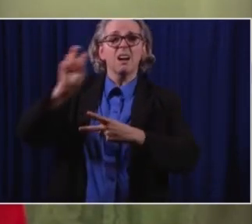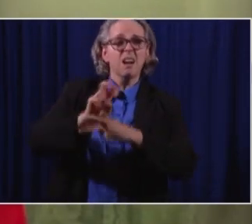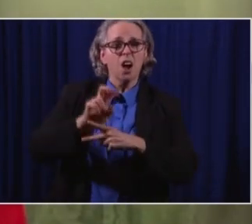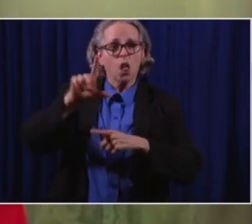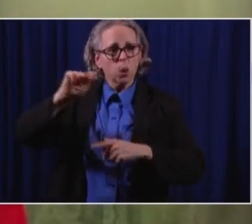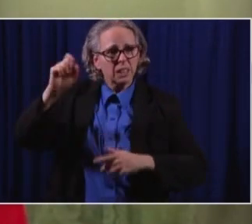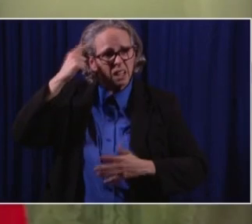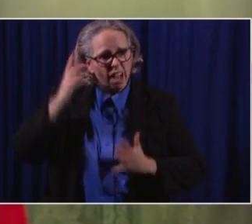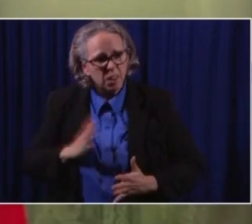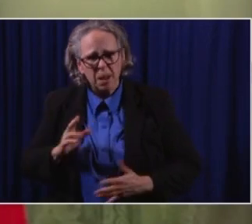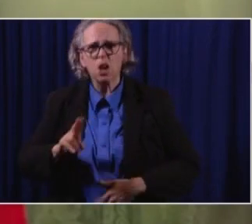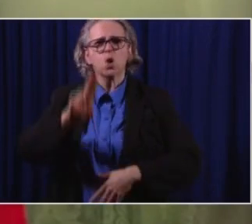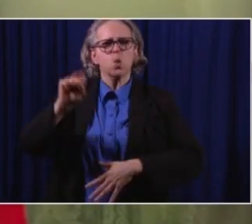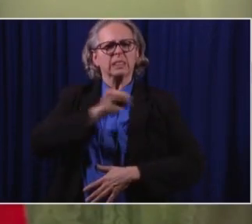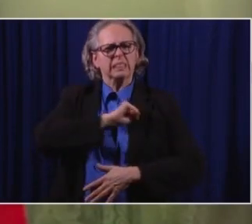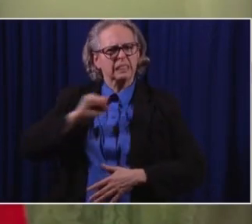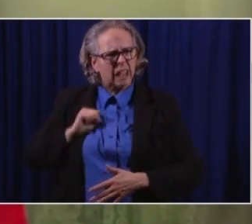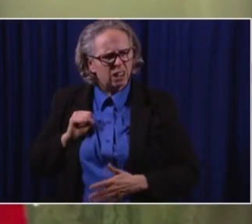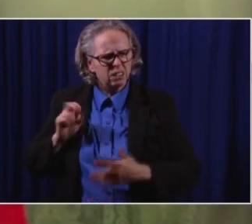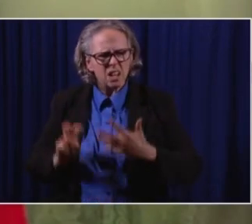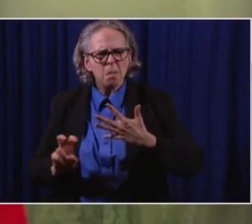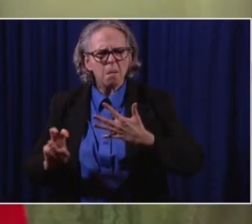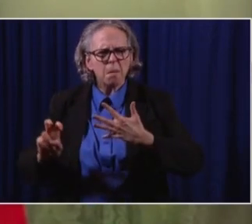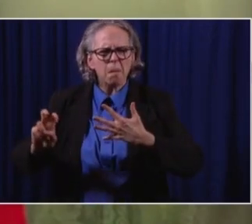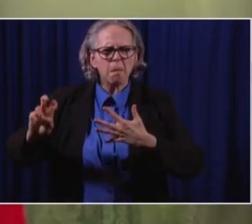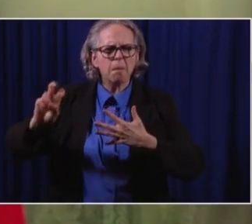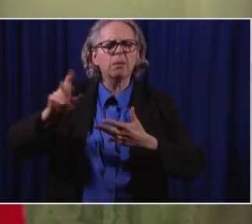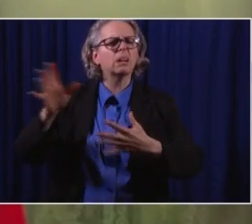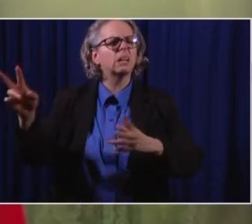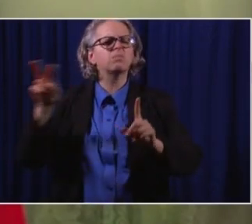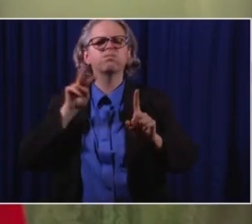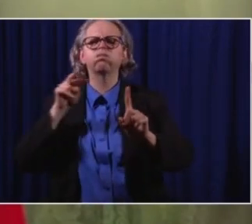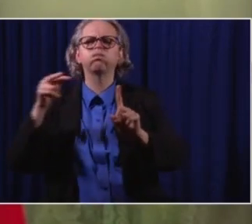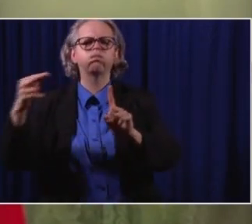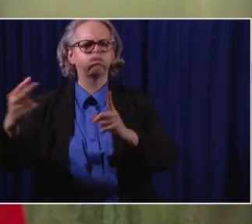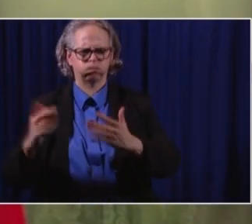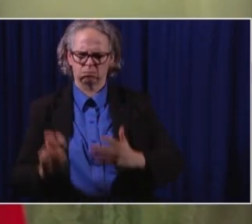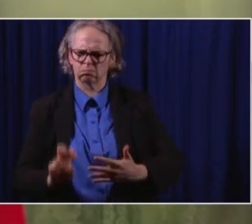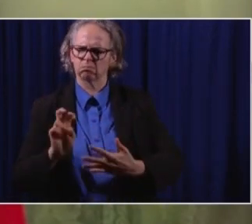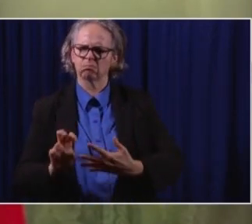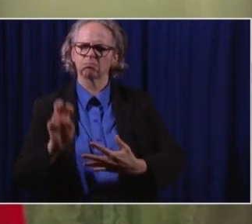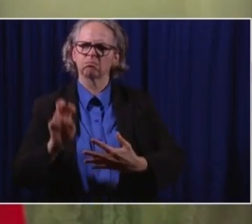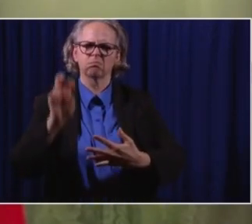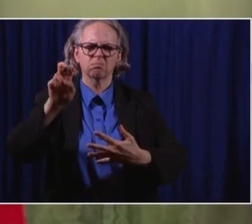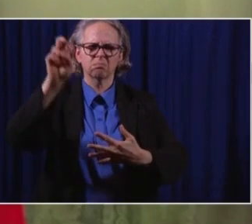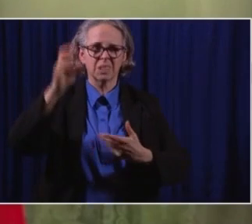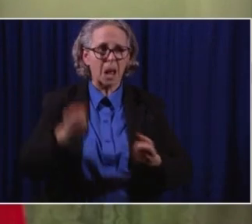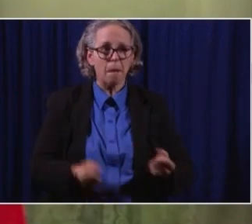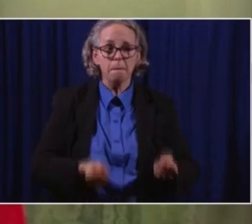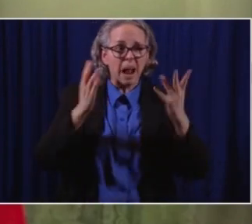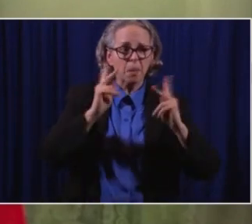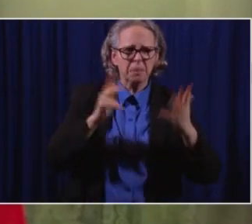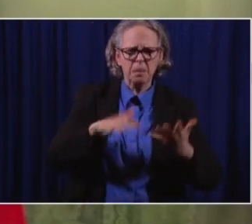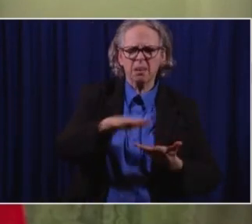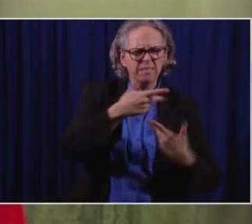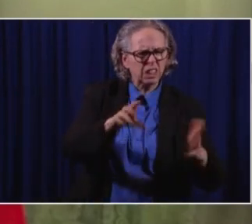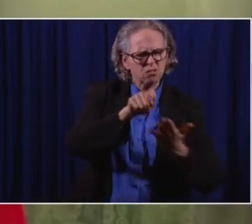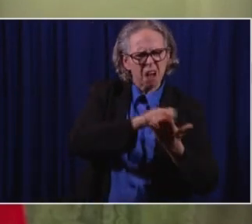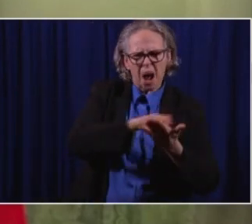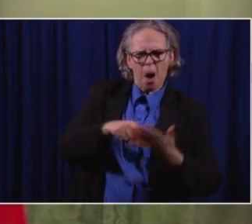the ideal public assignment. Now, many unkind things have been said and written of Mr. Harding. Harsh criticism